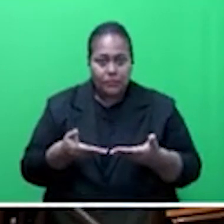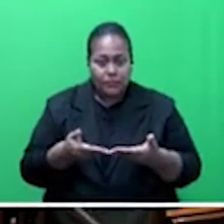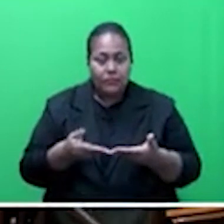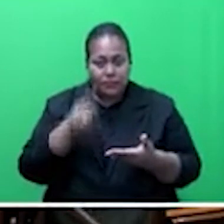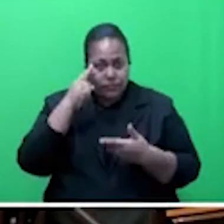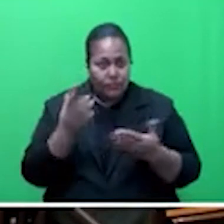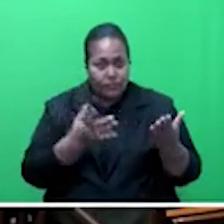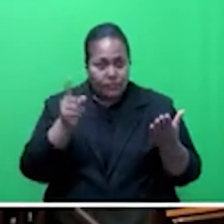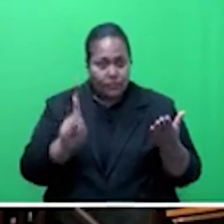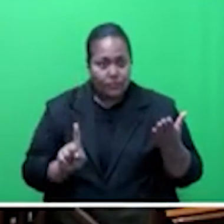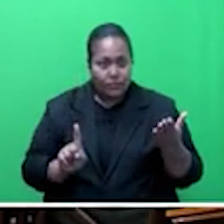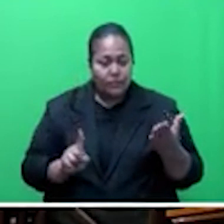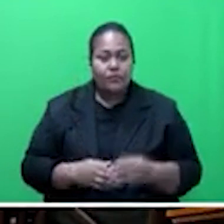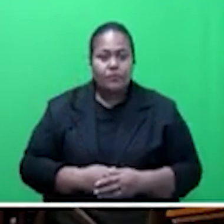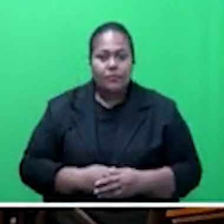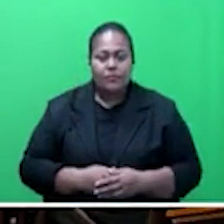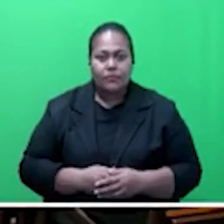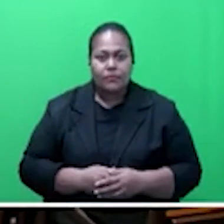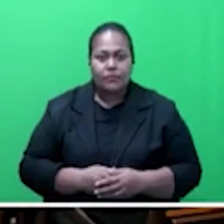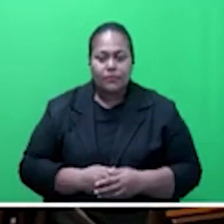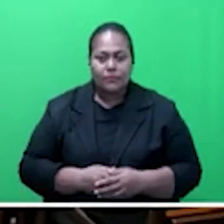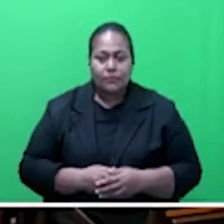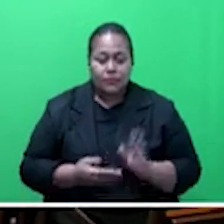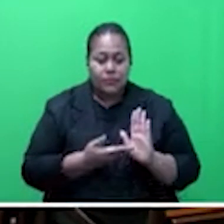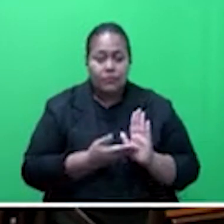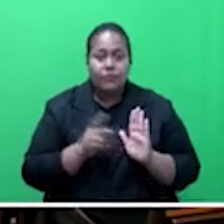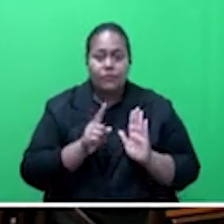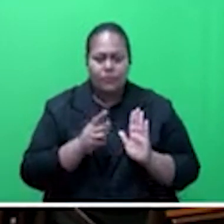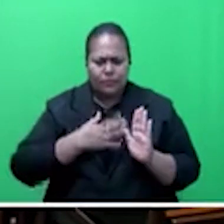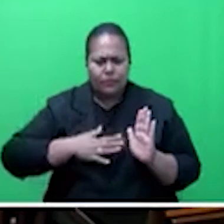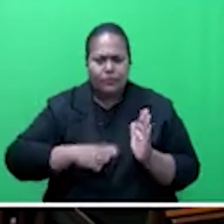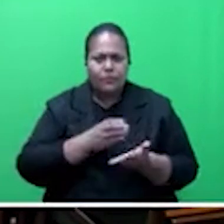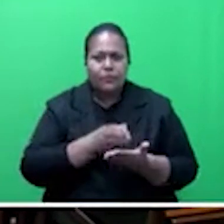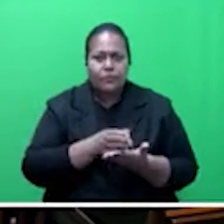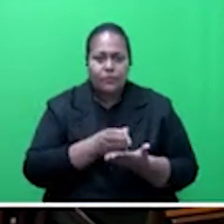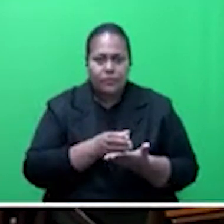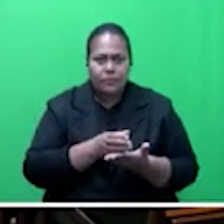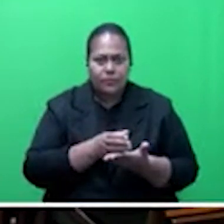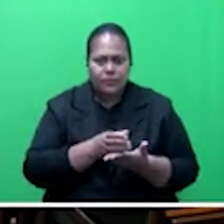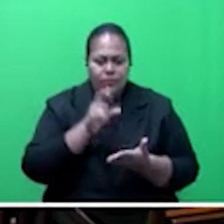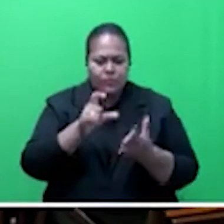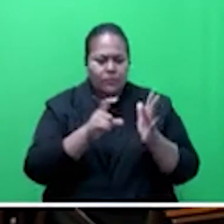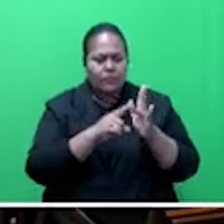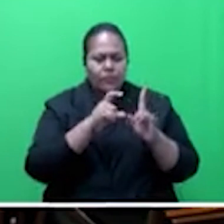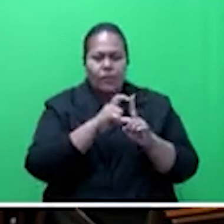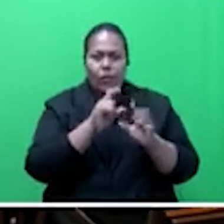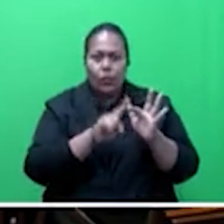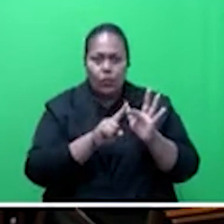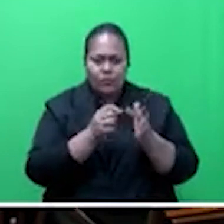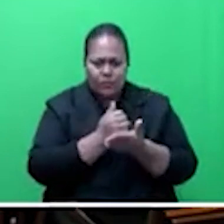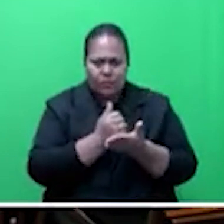motion earlier on today, this essentially, Mr. Speaker, sir, seeks to correct the coding numbers that were actually put in